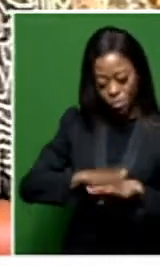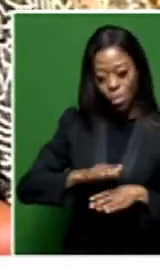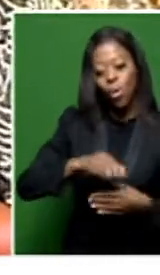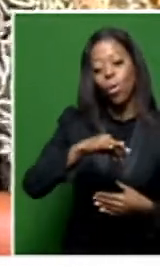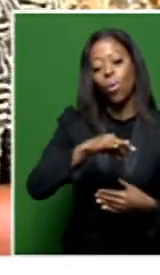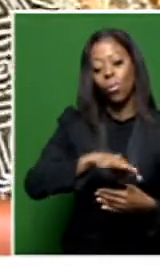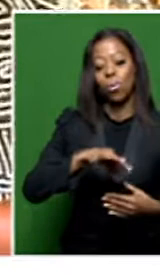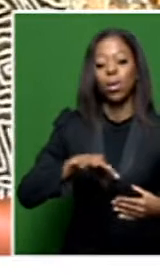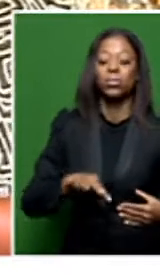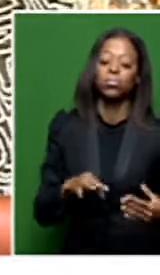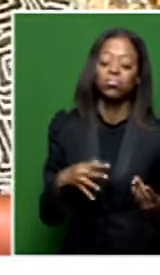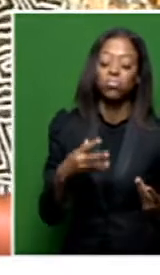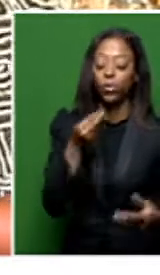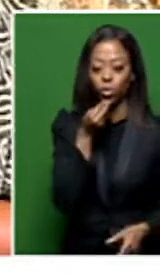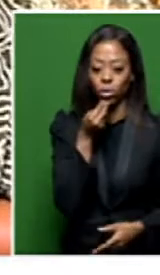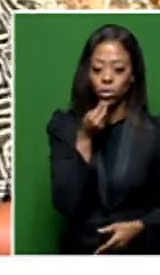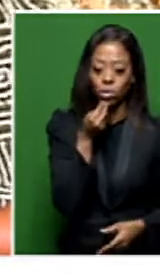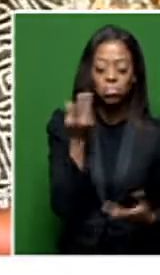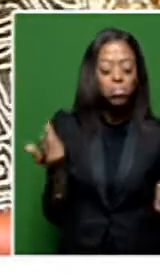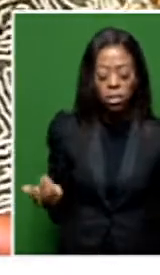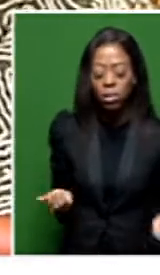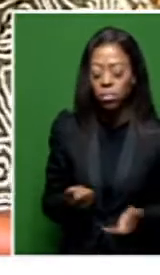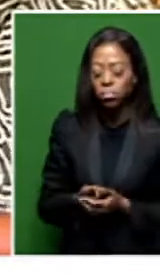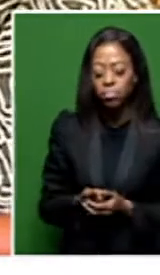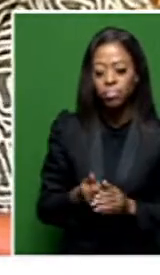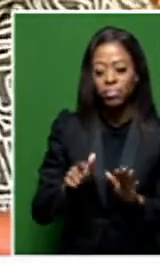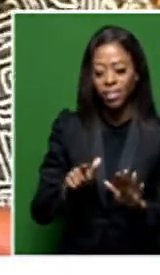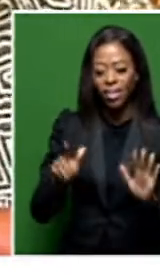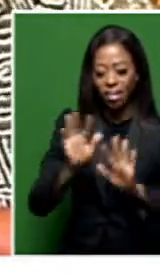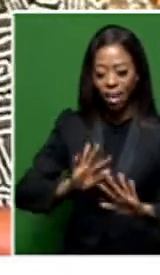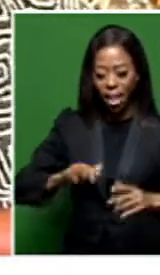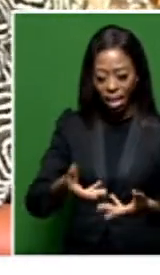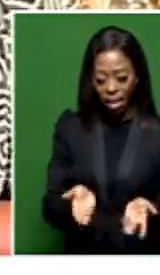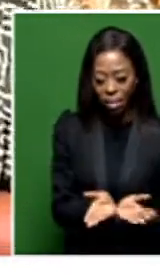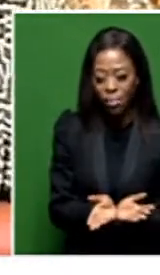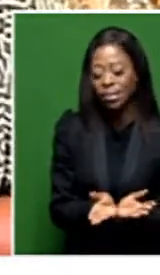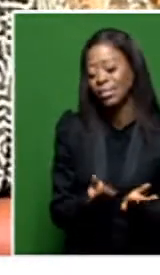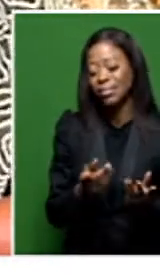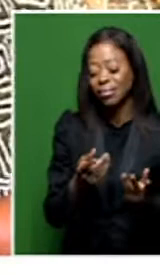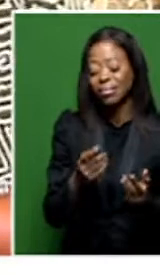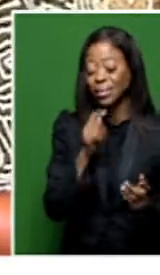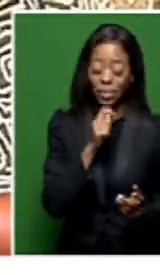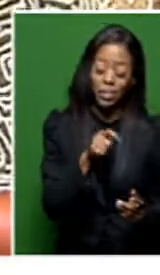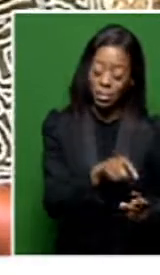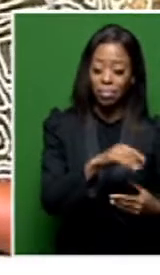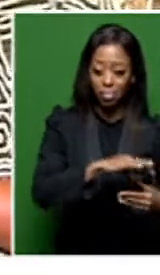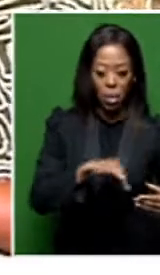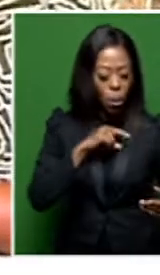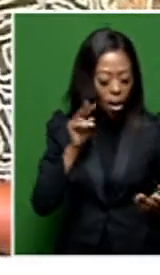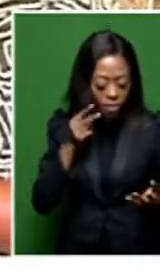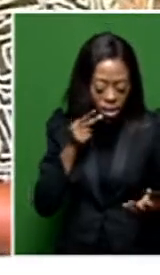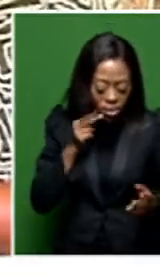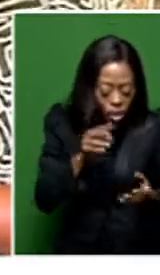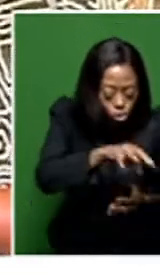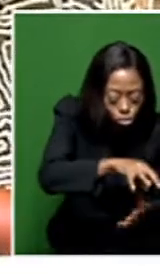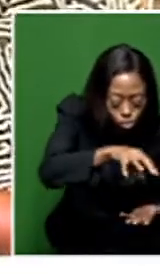dish or a plant-based, 7 colors is definitely a plant-based because of the plate. vegetables that are